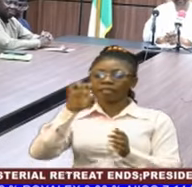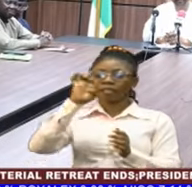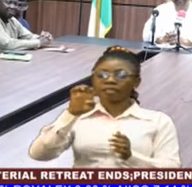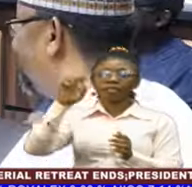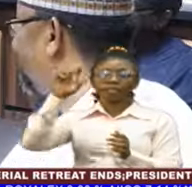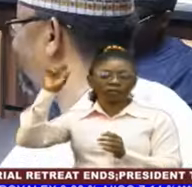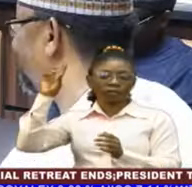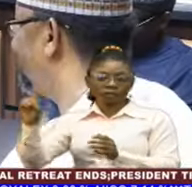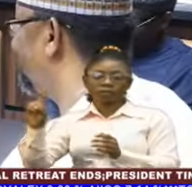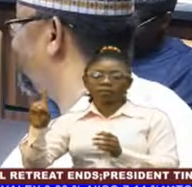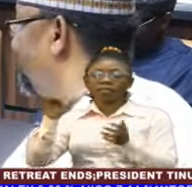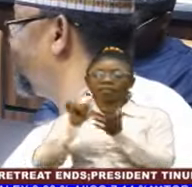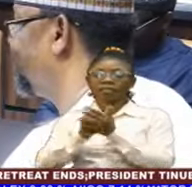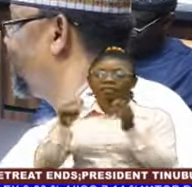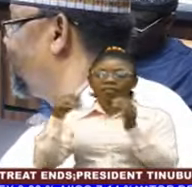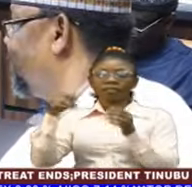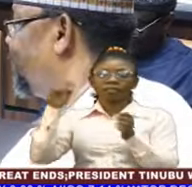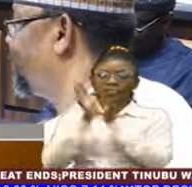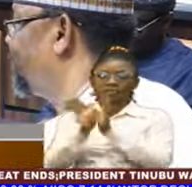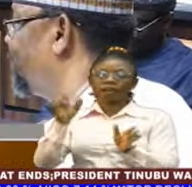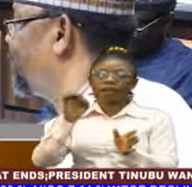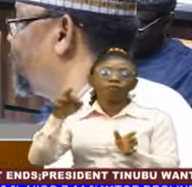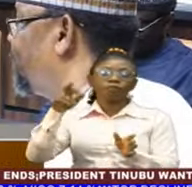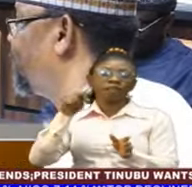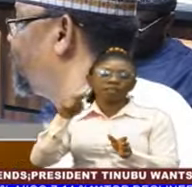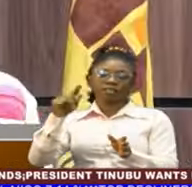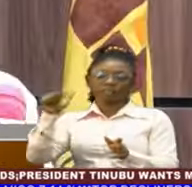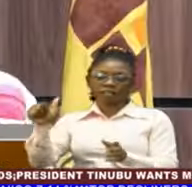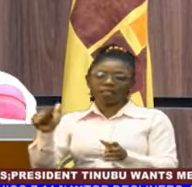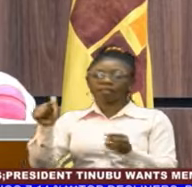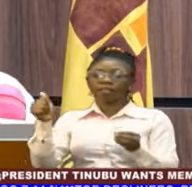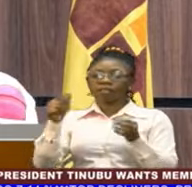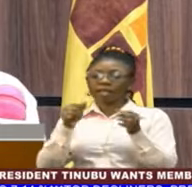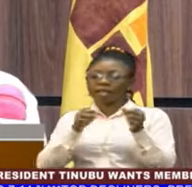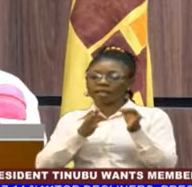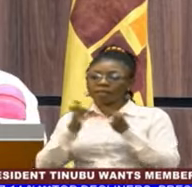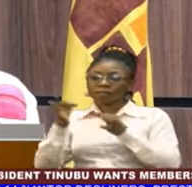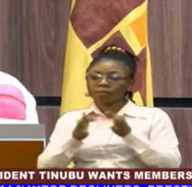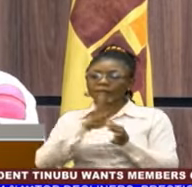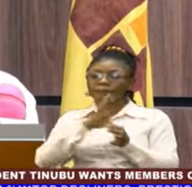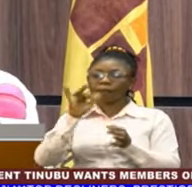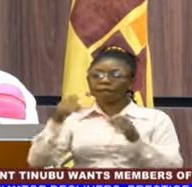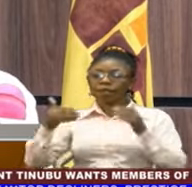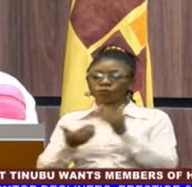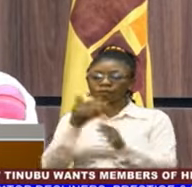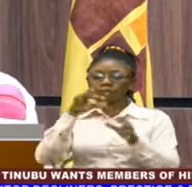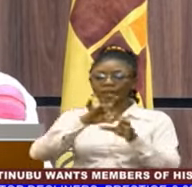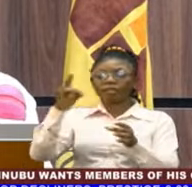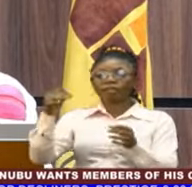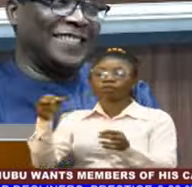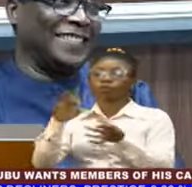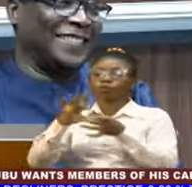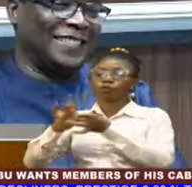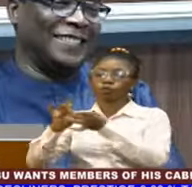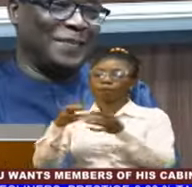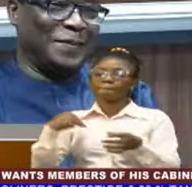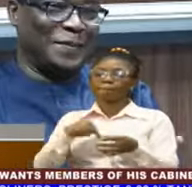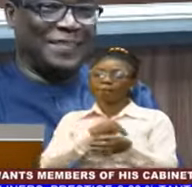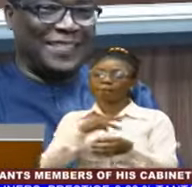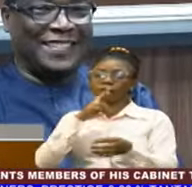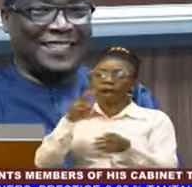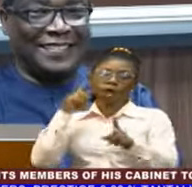Director General of NTA, Salihu Abdulhamid Dembos, described by the newly elected union members as a go-getter,